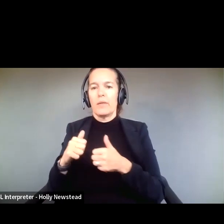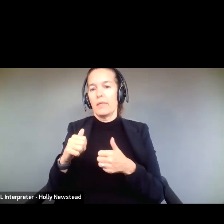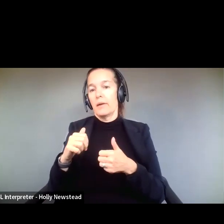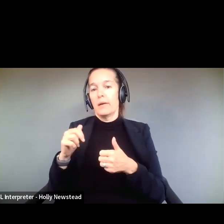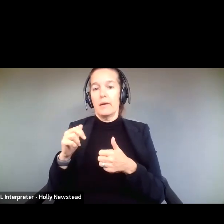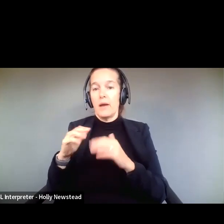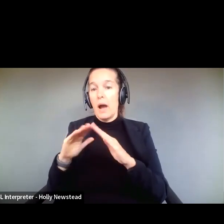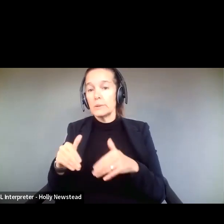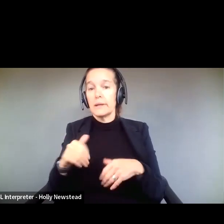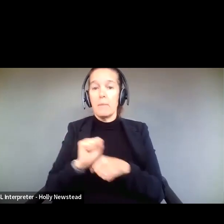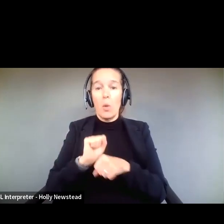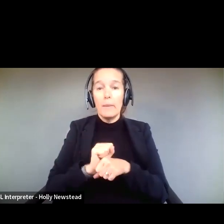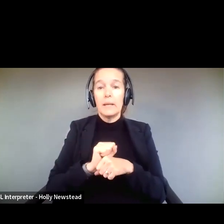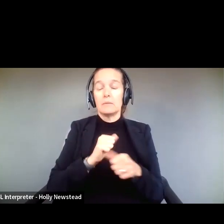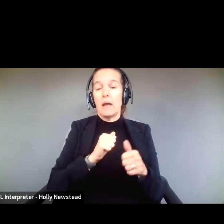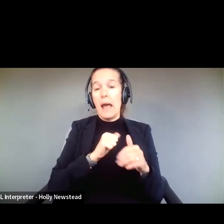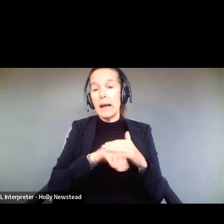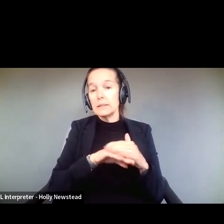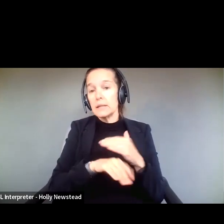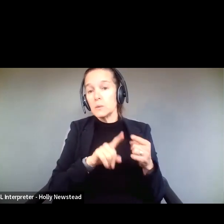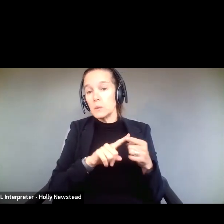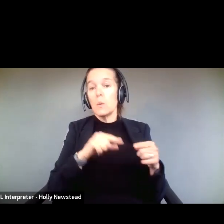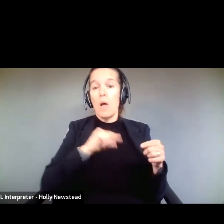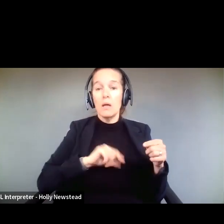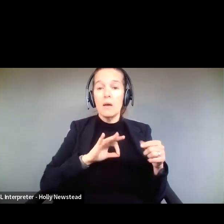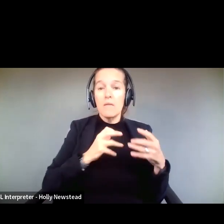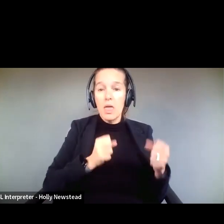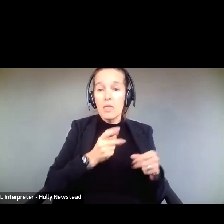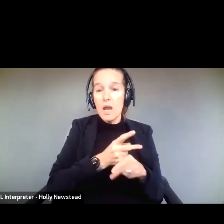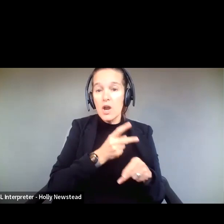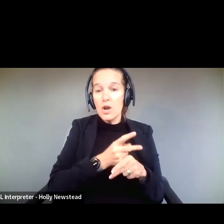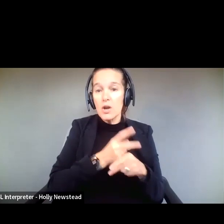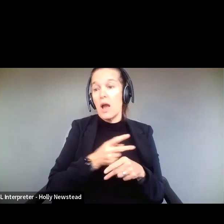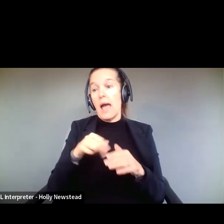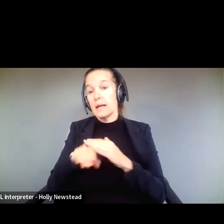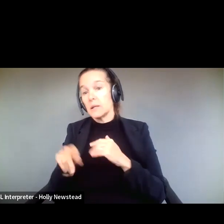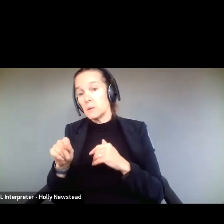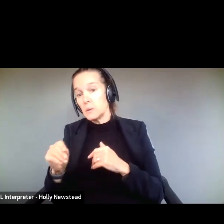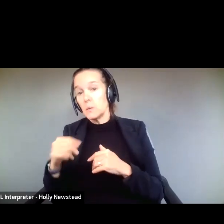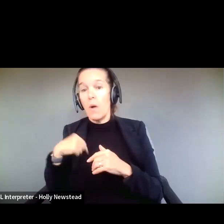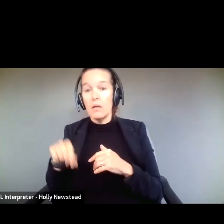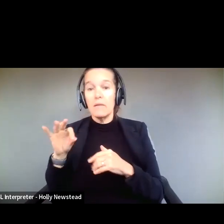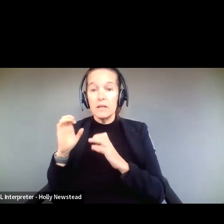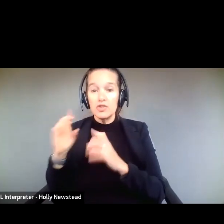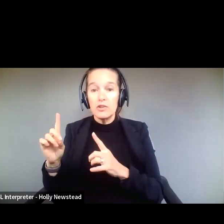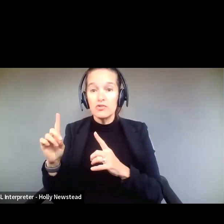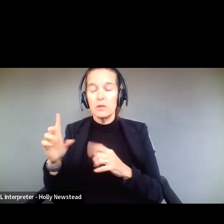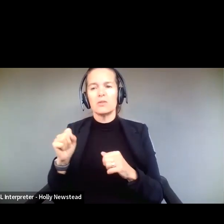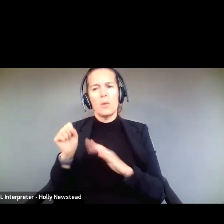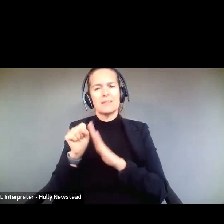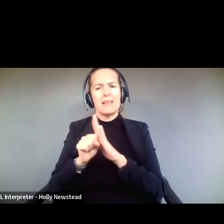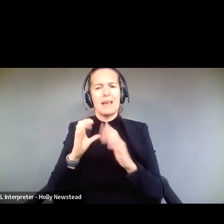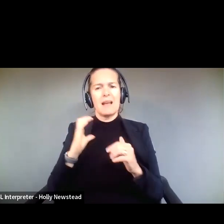employment, in access to and quality of healthcare, access to and quality of education. At the State Council, we're hearing it's